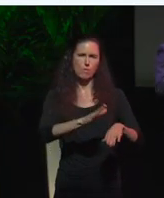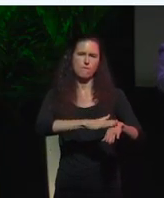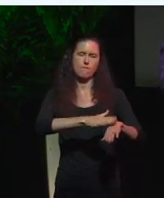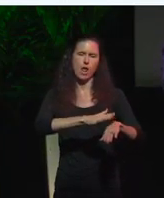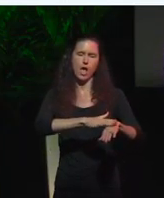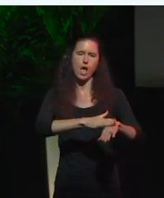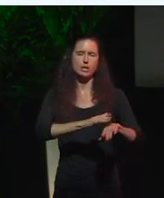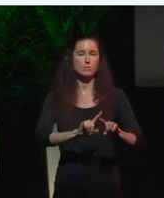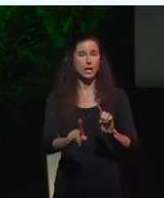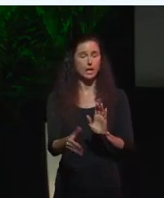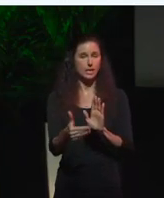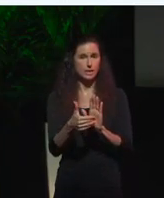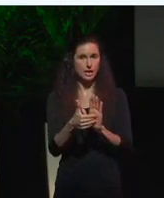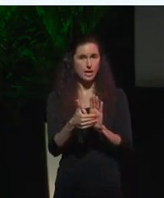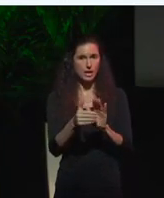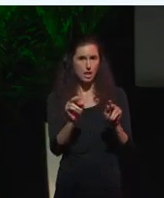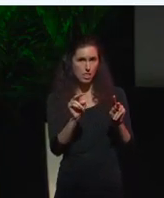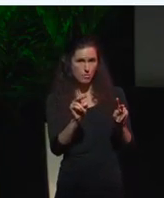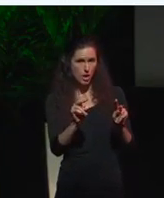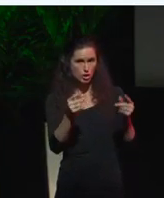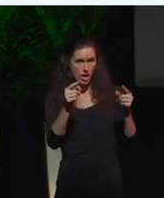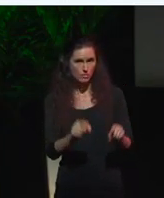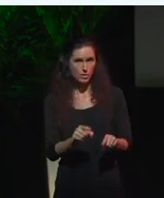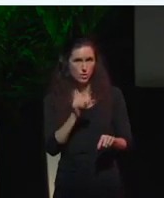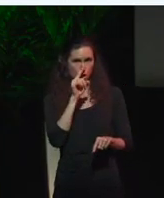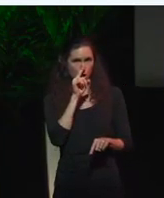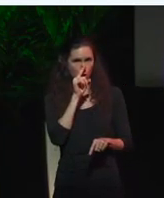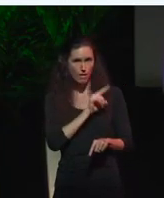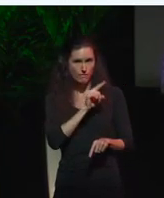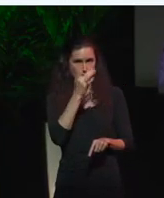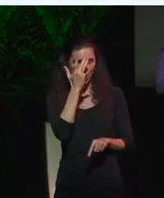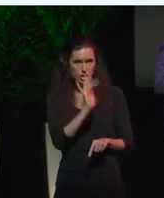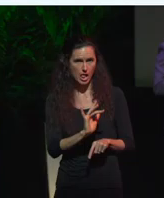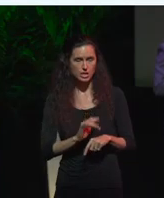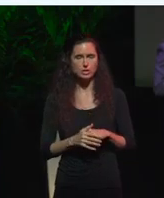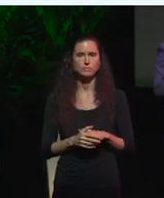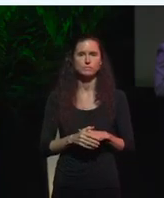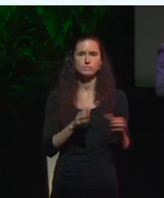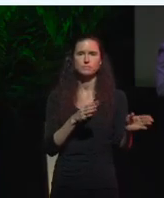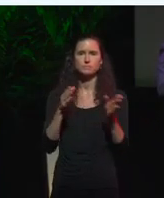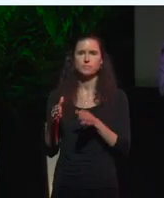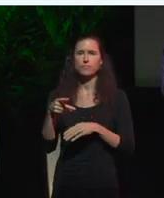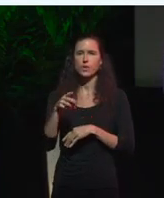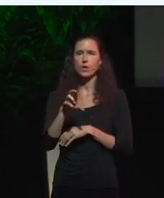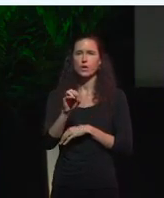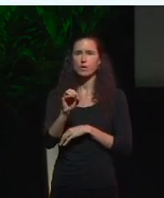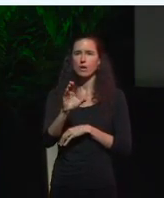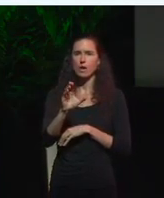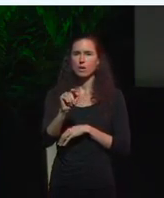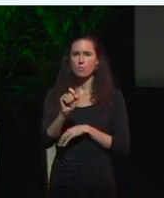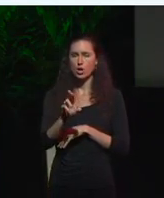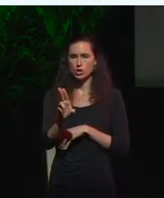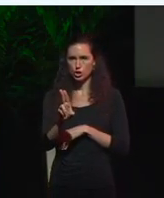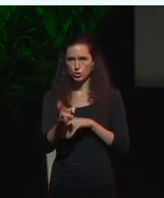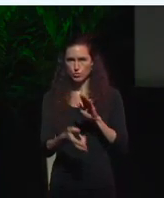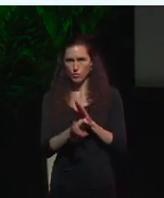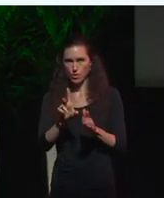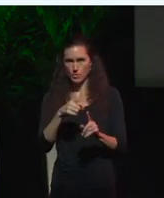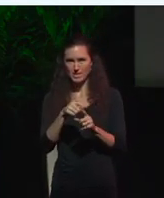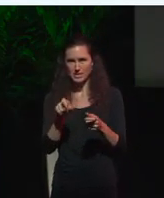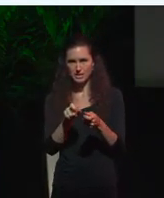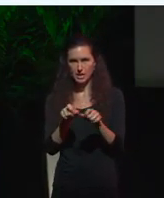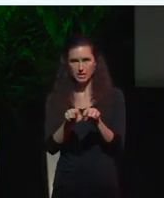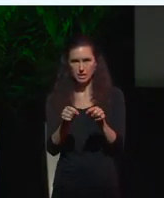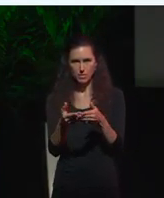in a moment. But again, the monitoring is happening with artificial intelligence. With Proctor U Review Plus, the exact same thing